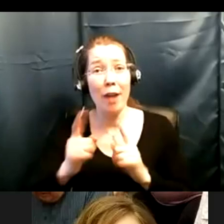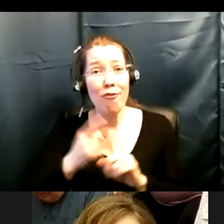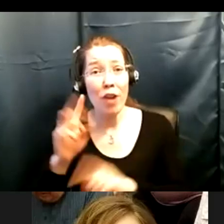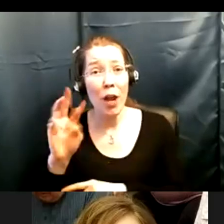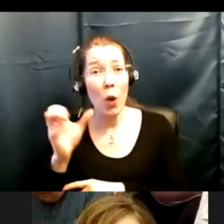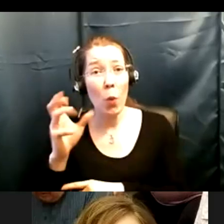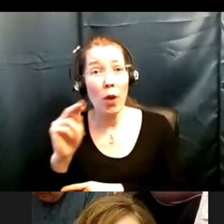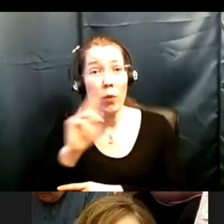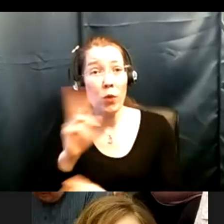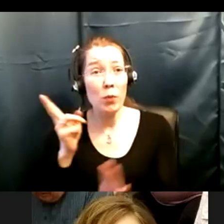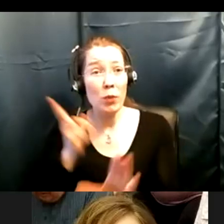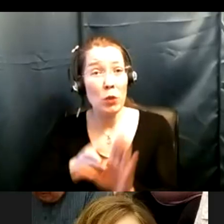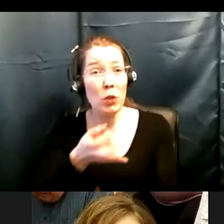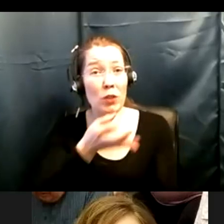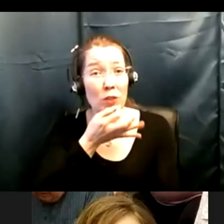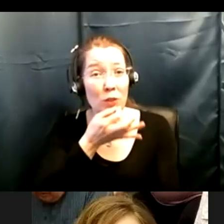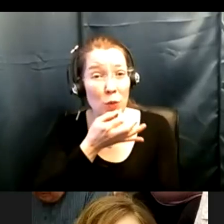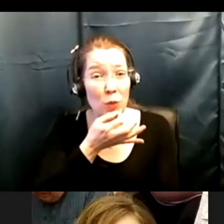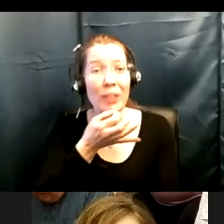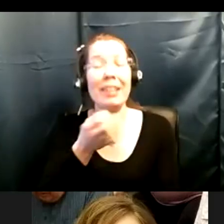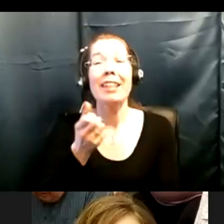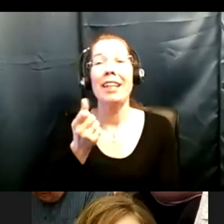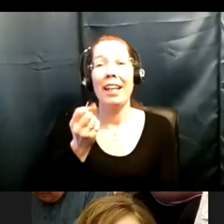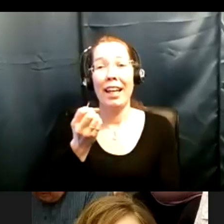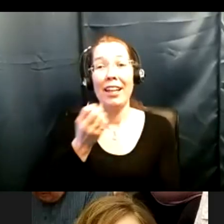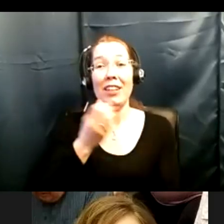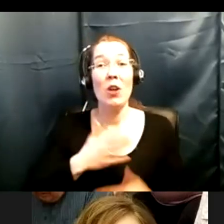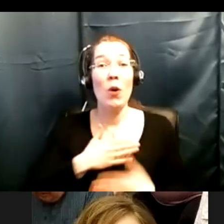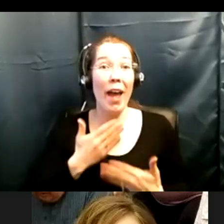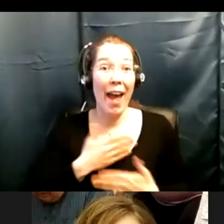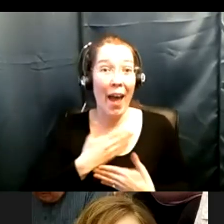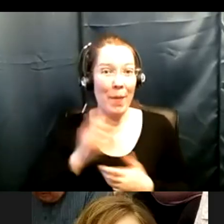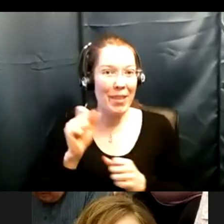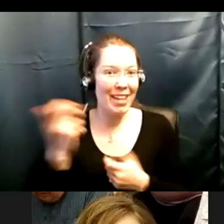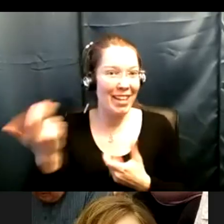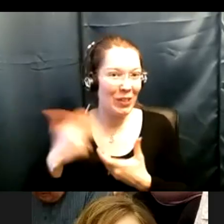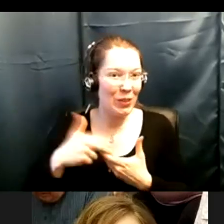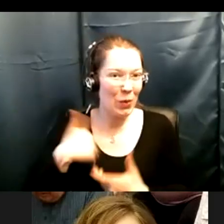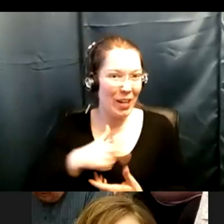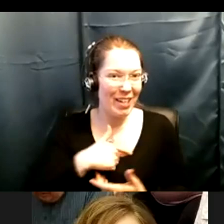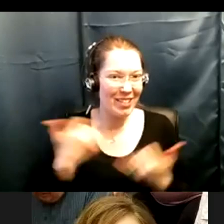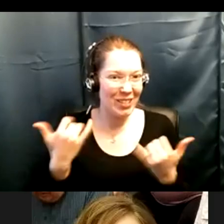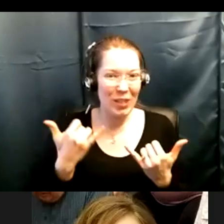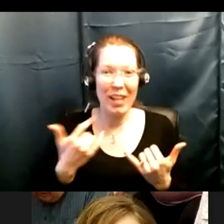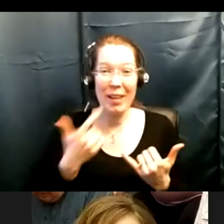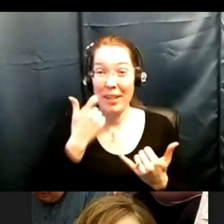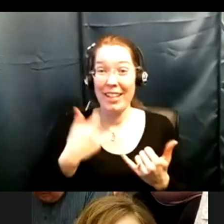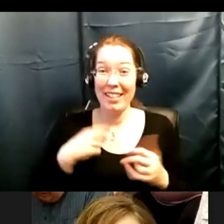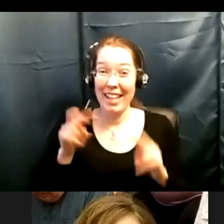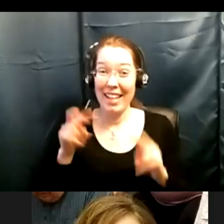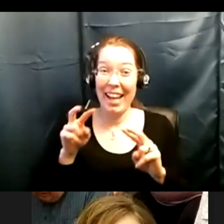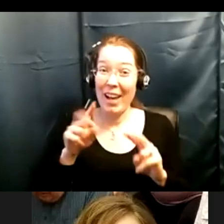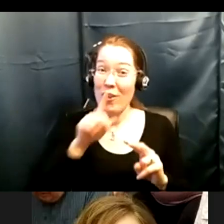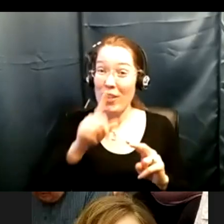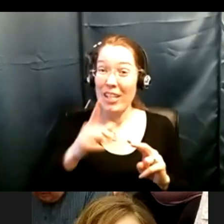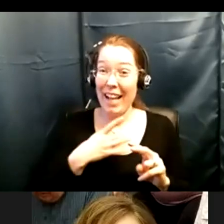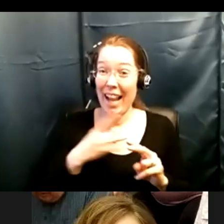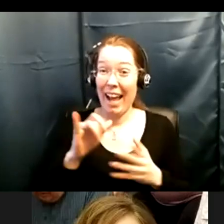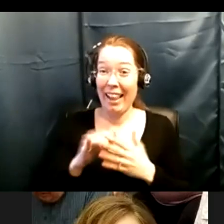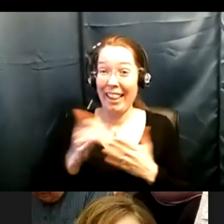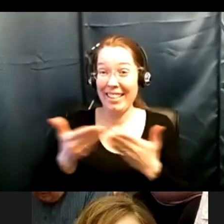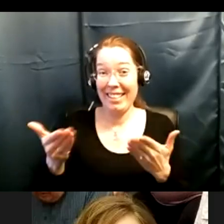giving here in a few minutes. And so happy that he was able to join us, because I really like this item,